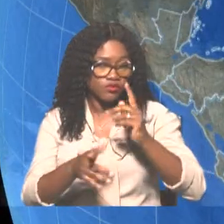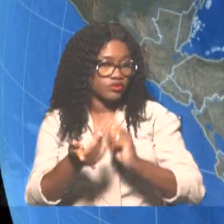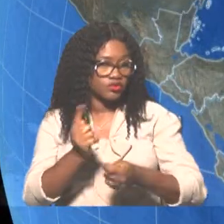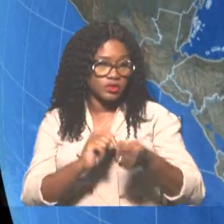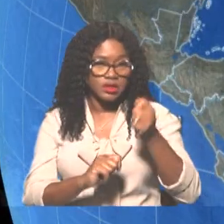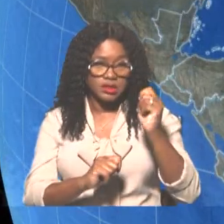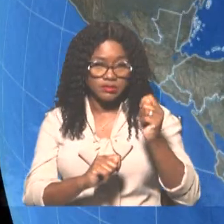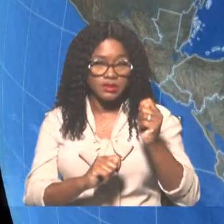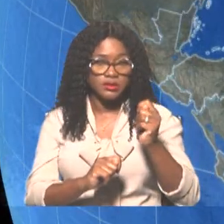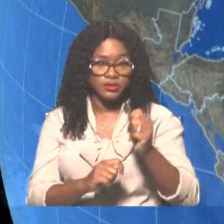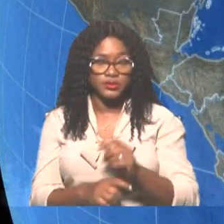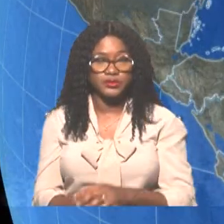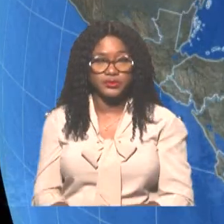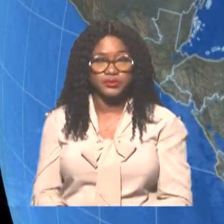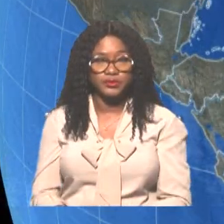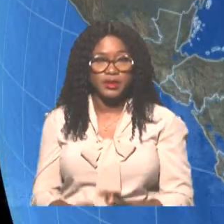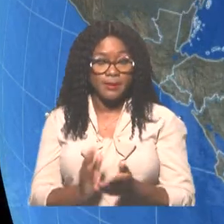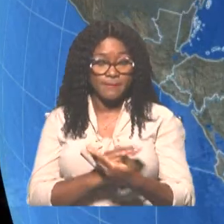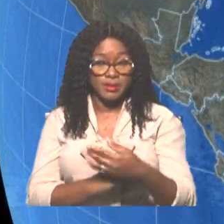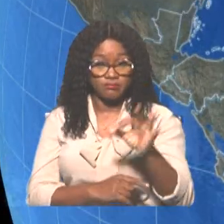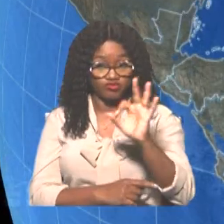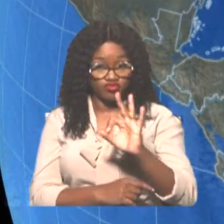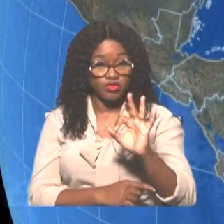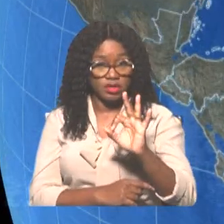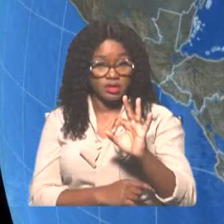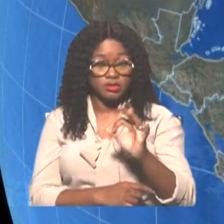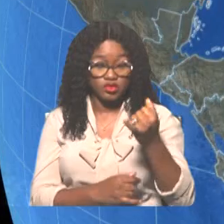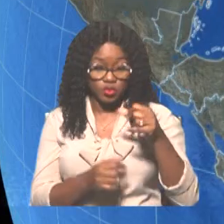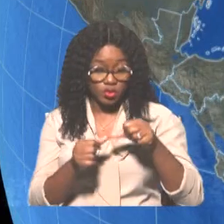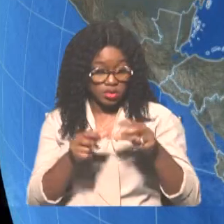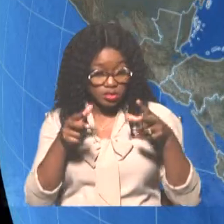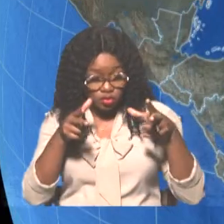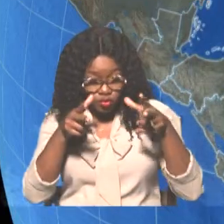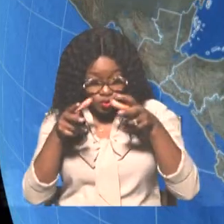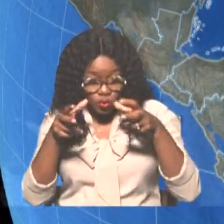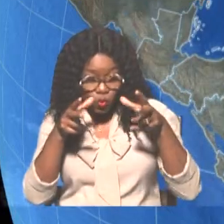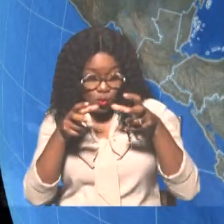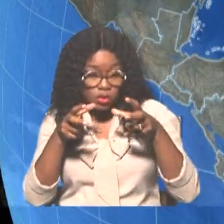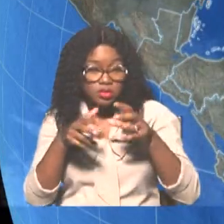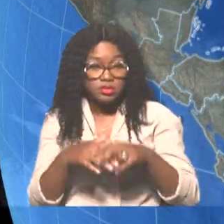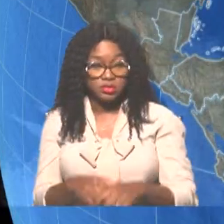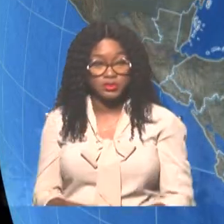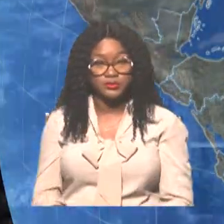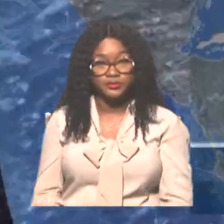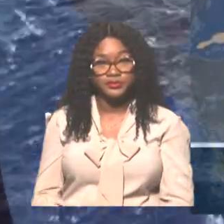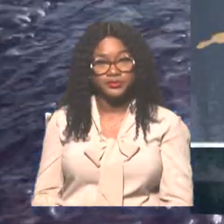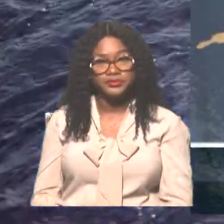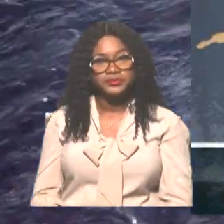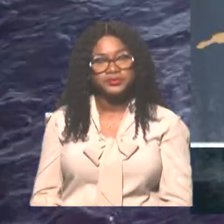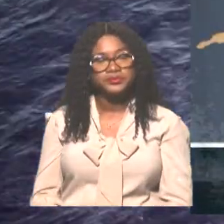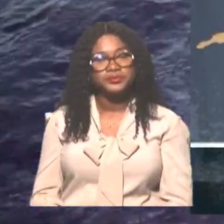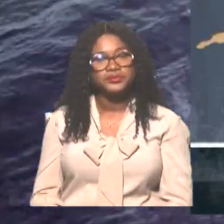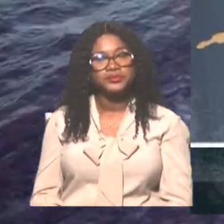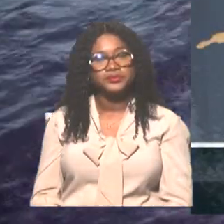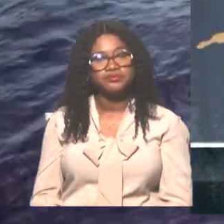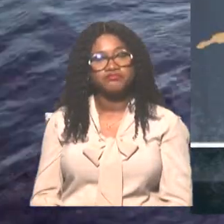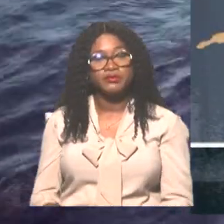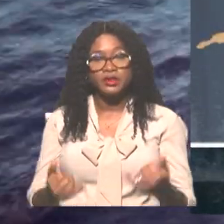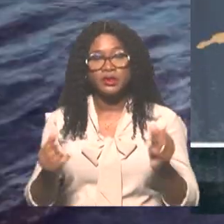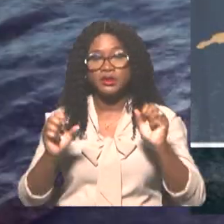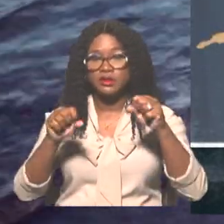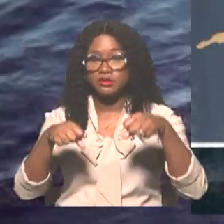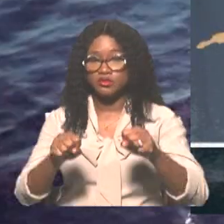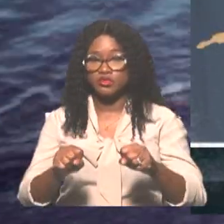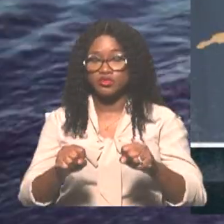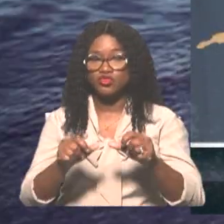for thunderstorm activity by Friday. So we are monitoring that area really closely. When it comes to our seas, they